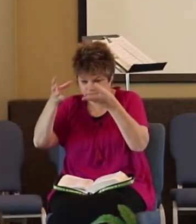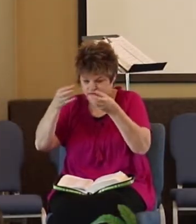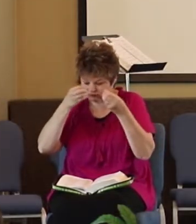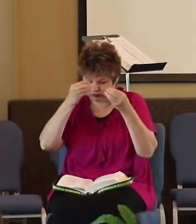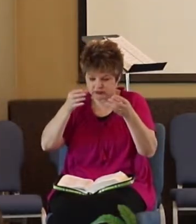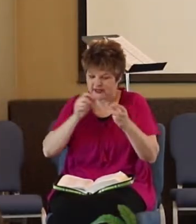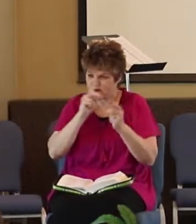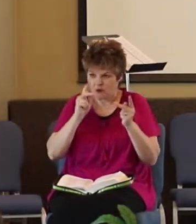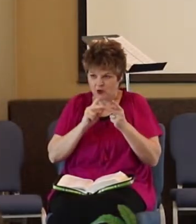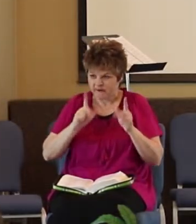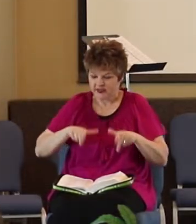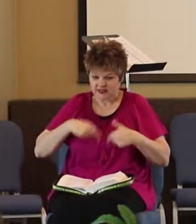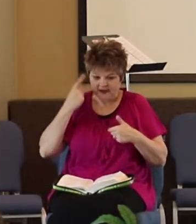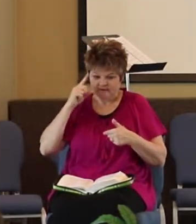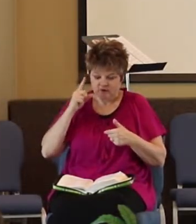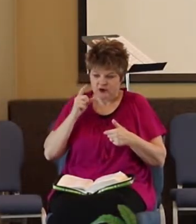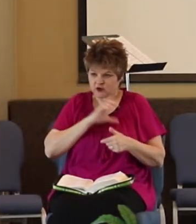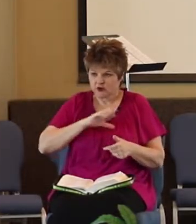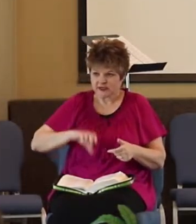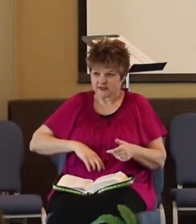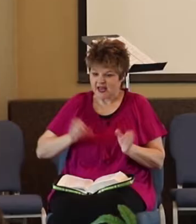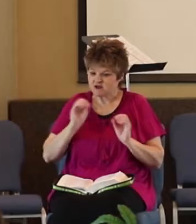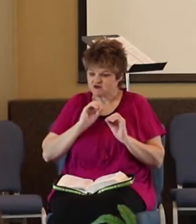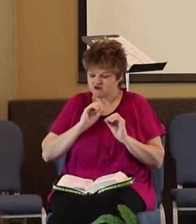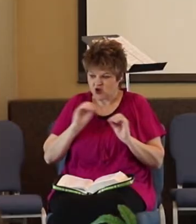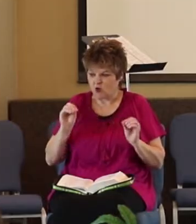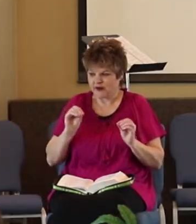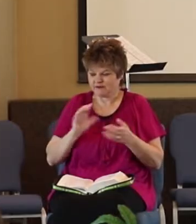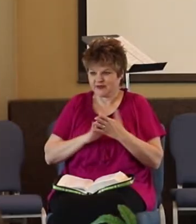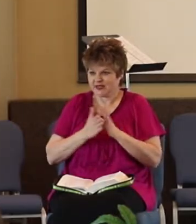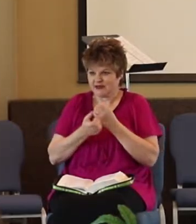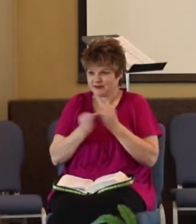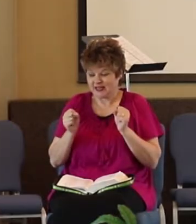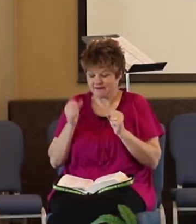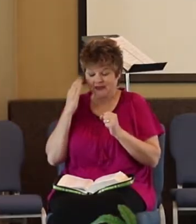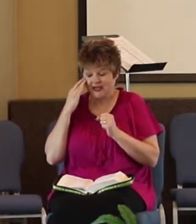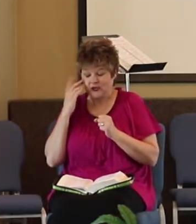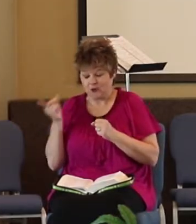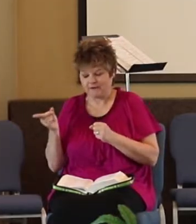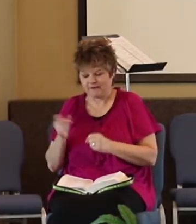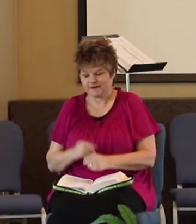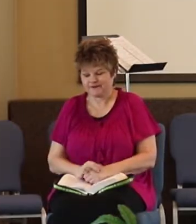Christ. And no one, to their knowledge, came to know Christ.